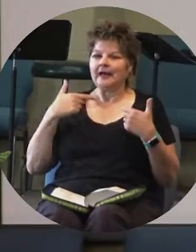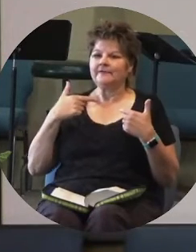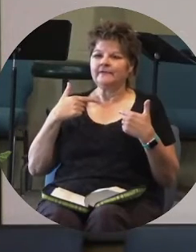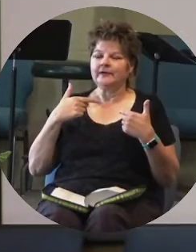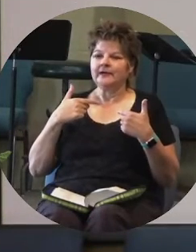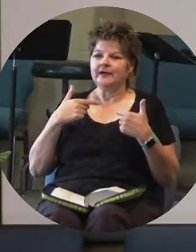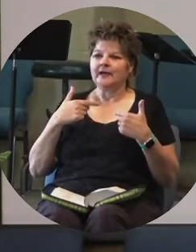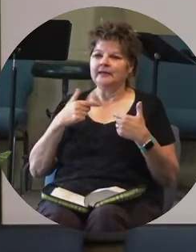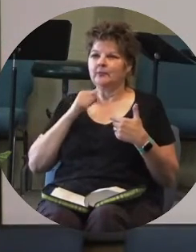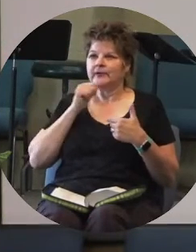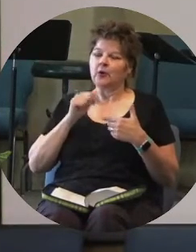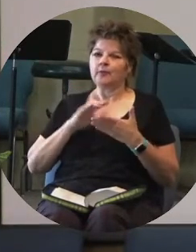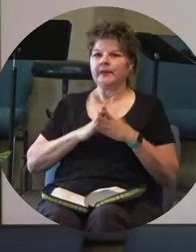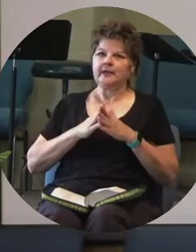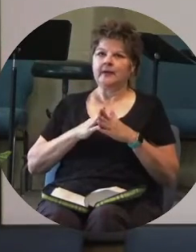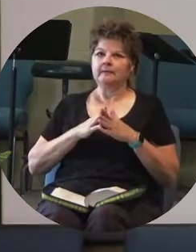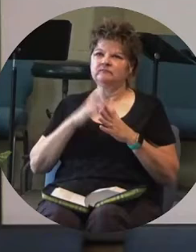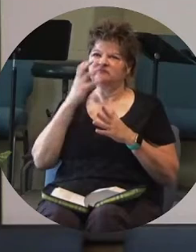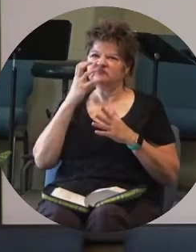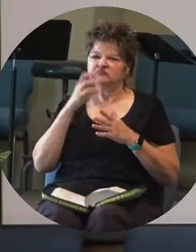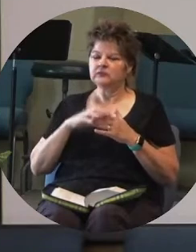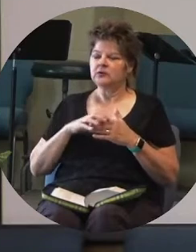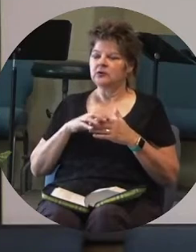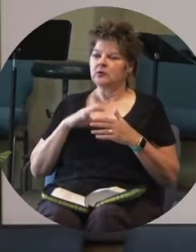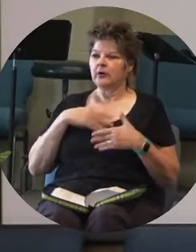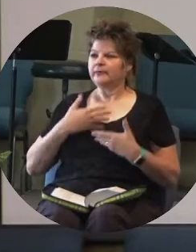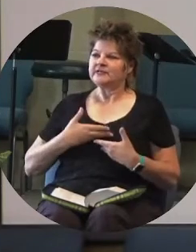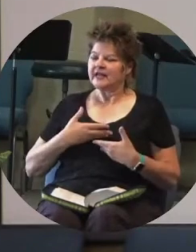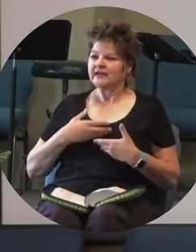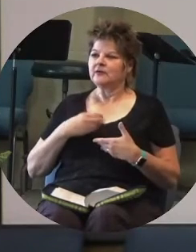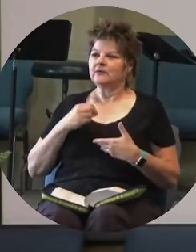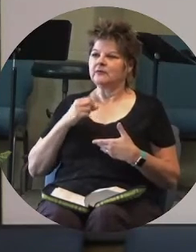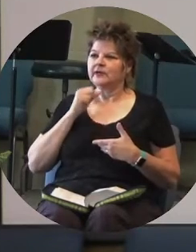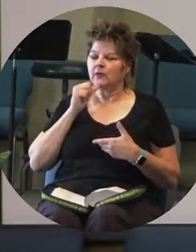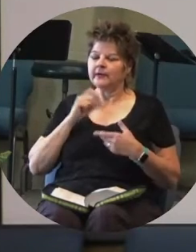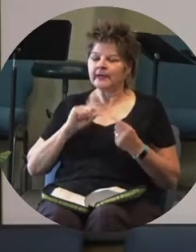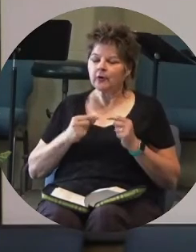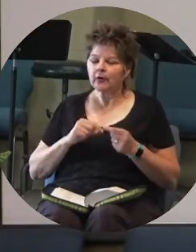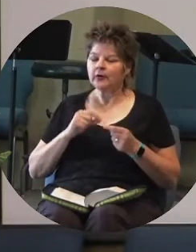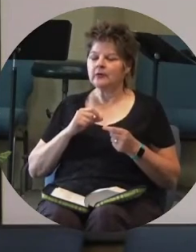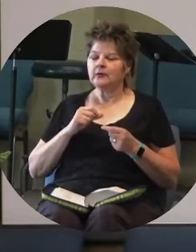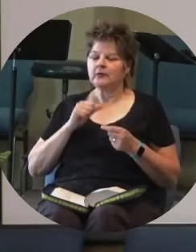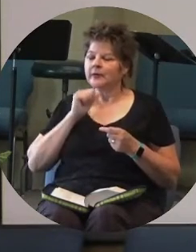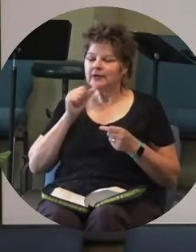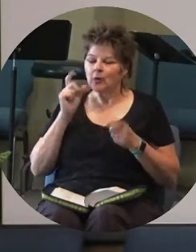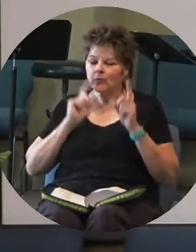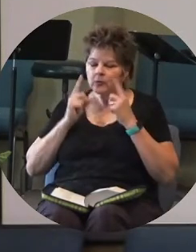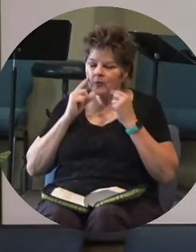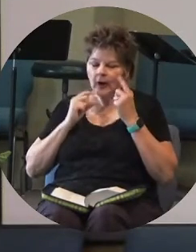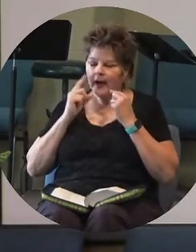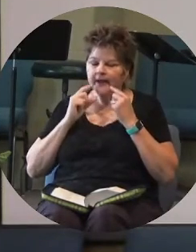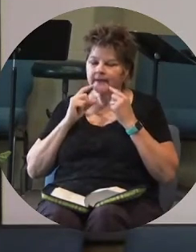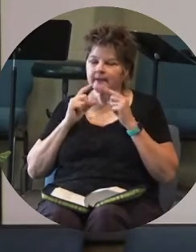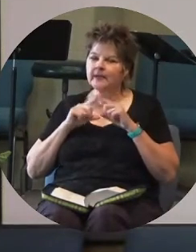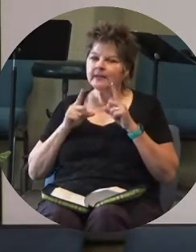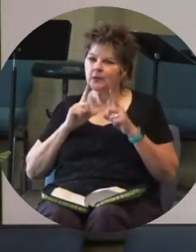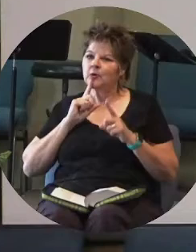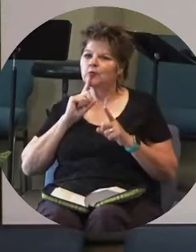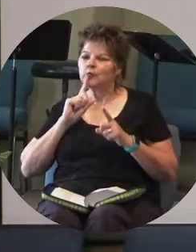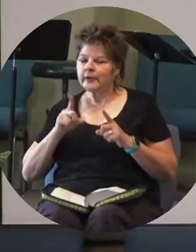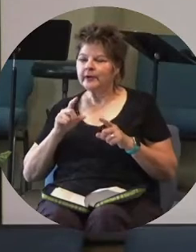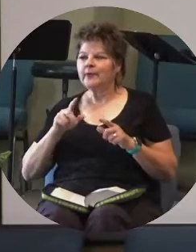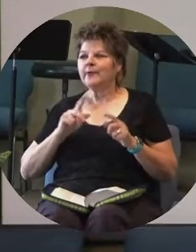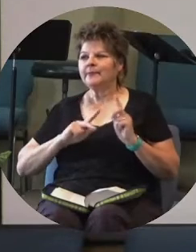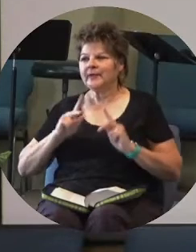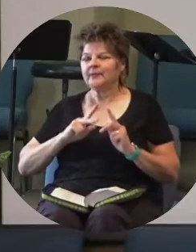get irritated, that we don't get upset, that we don't get hurt, that we don't cry. That we are real people in love with